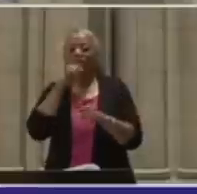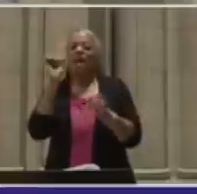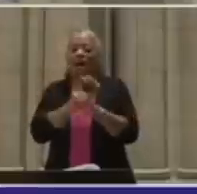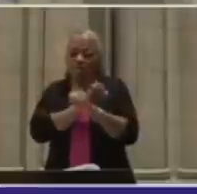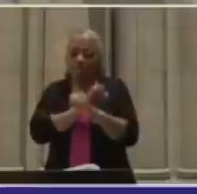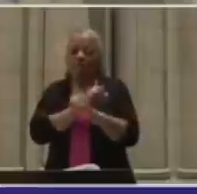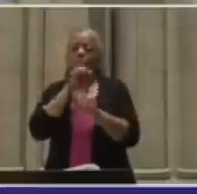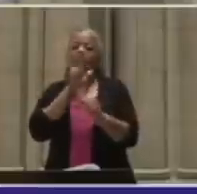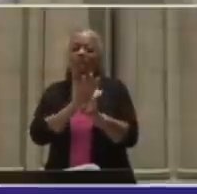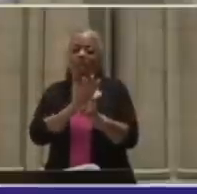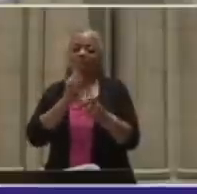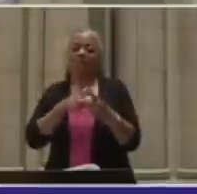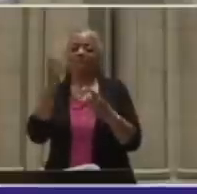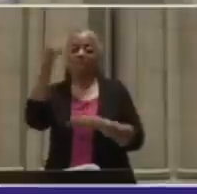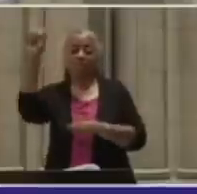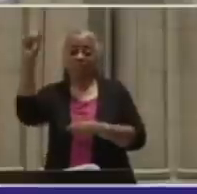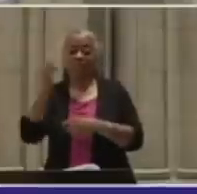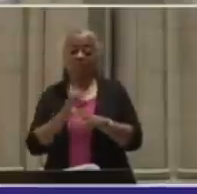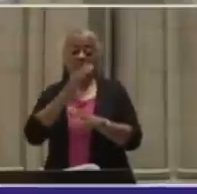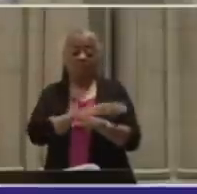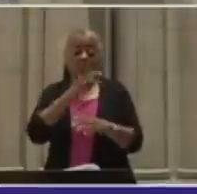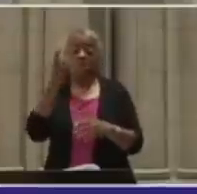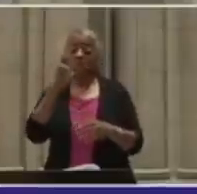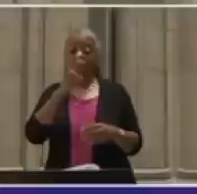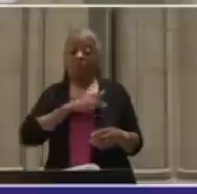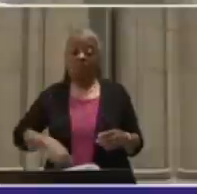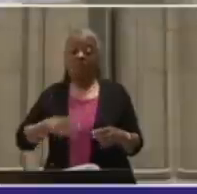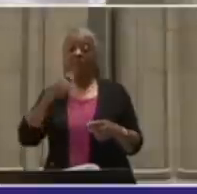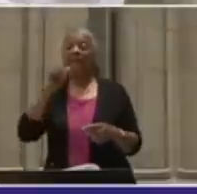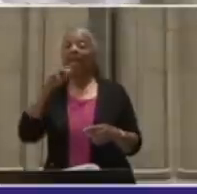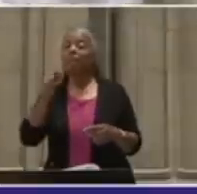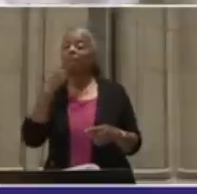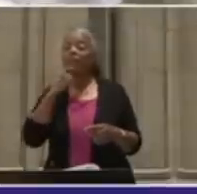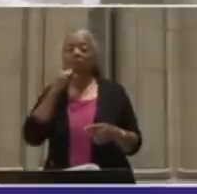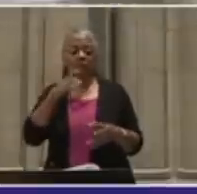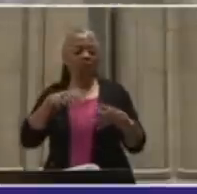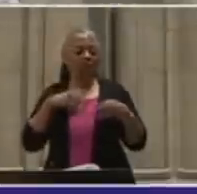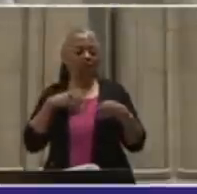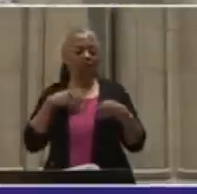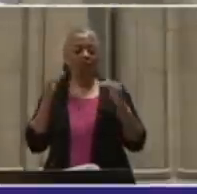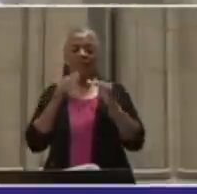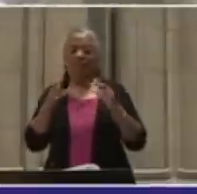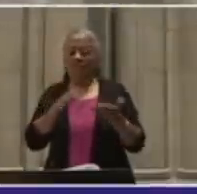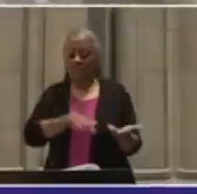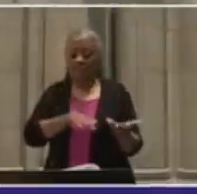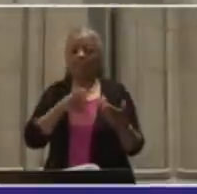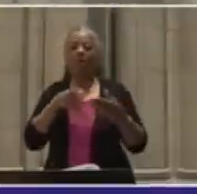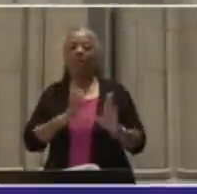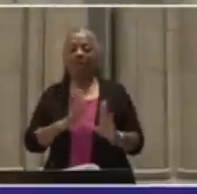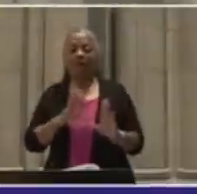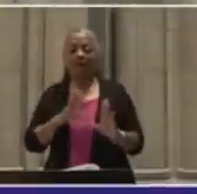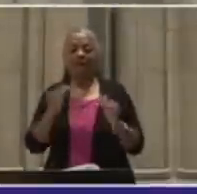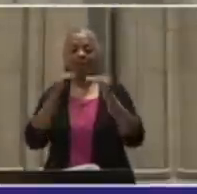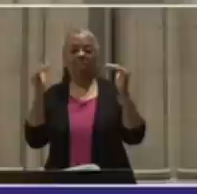against riots. And long before Dr. King, Amos said, don't accept death, but let justice roll down like water.